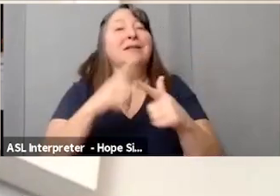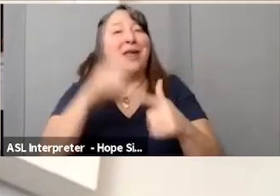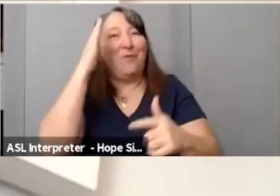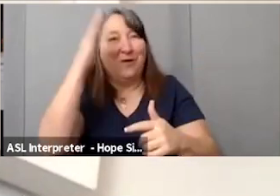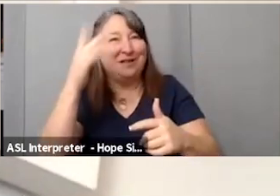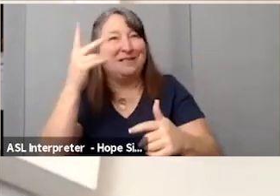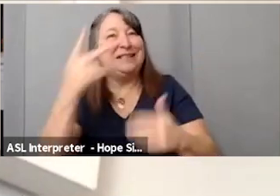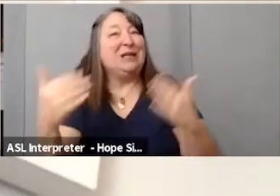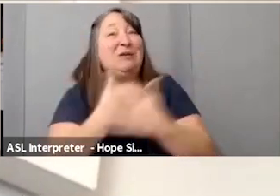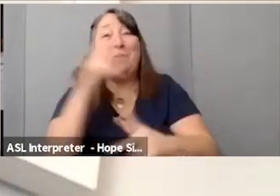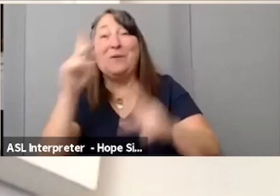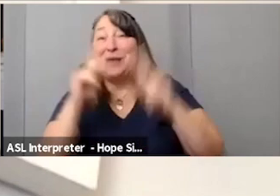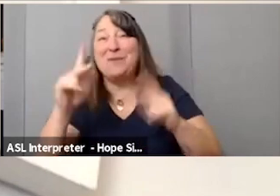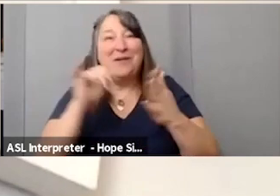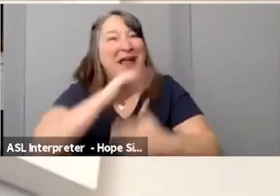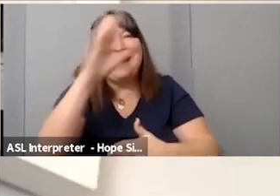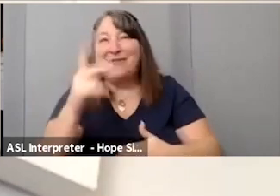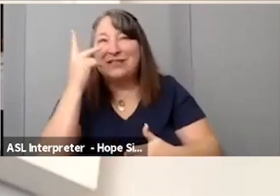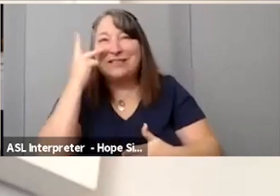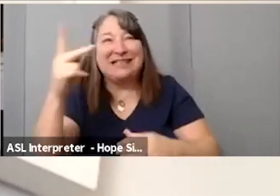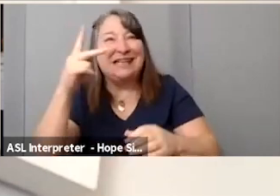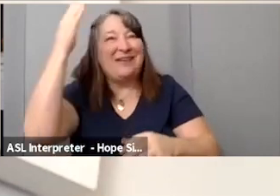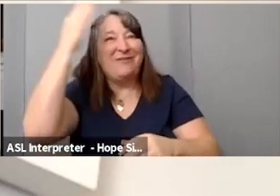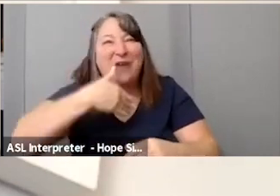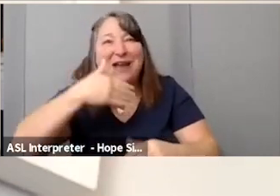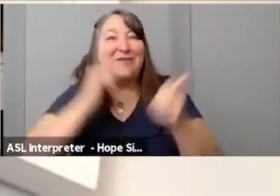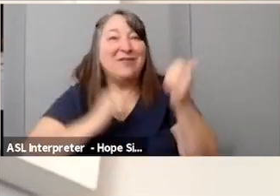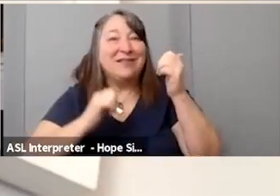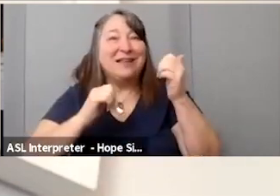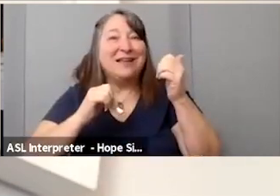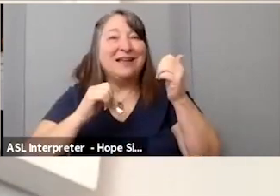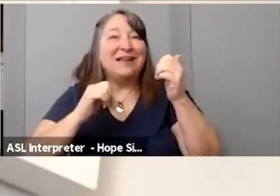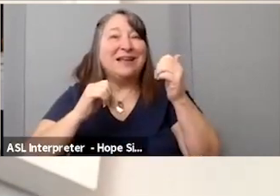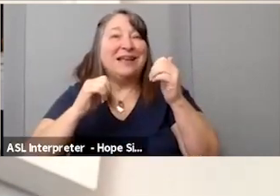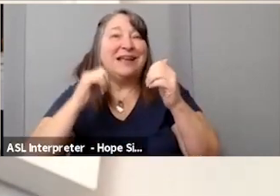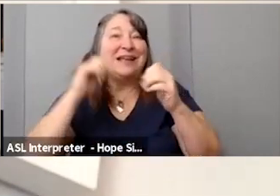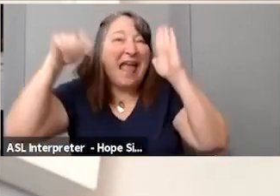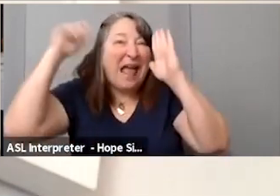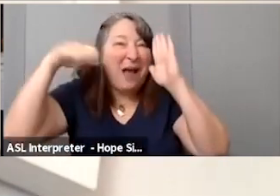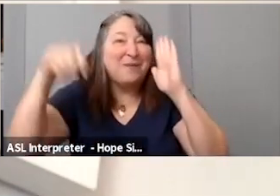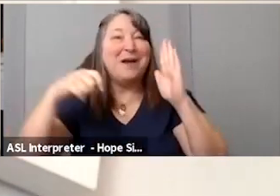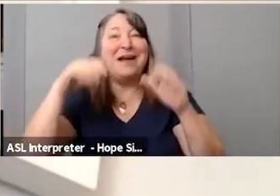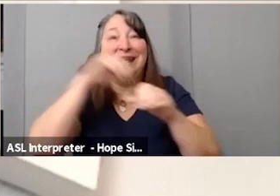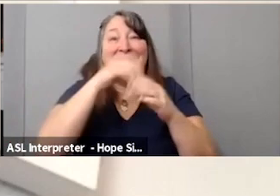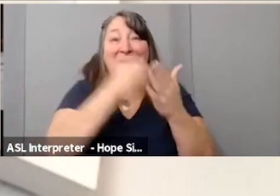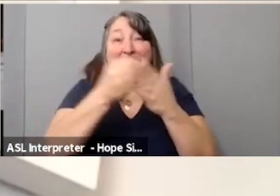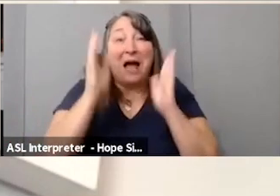front of the camera, in your writers' rooms, and also as your buyers and as your